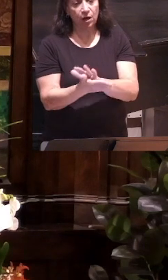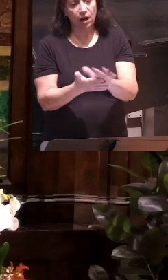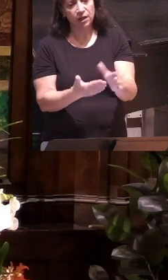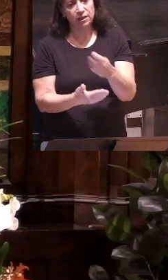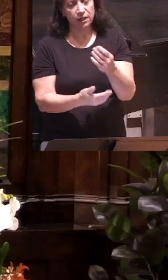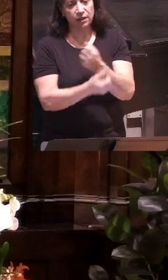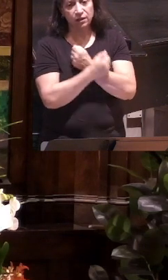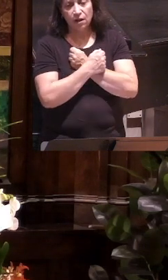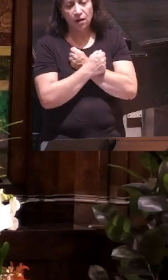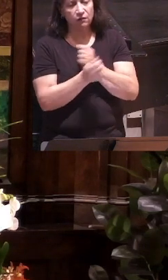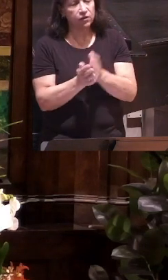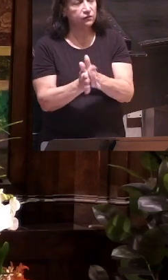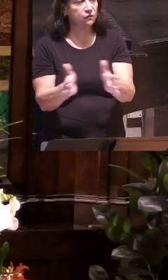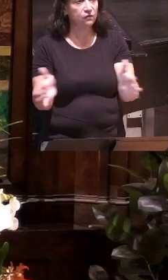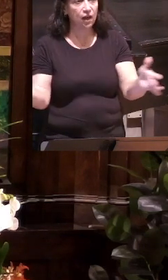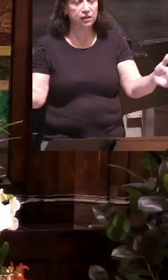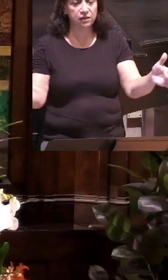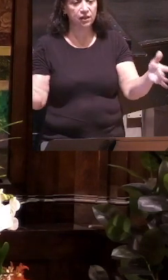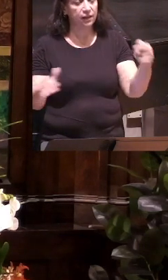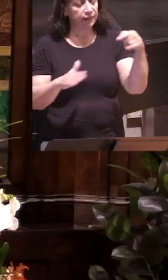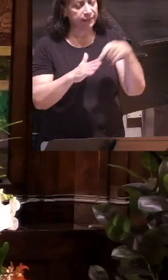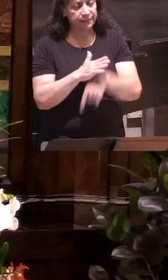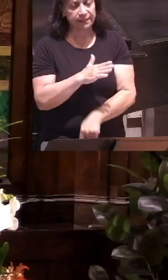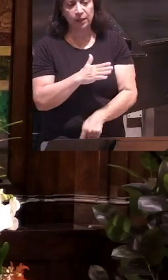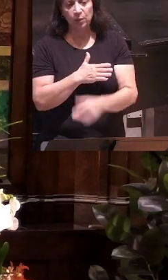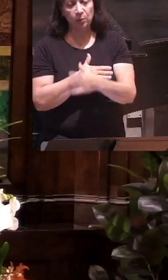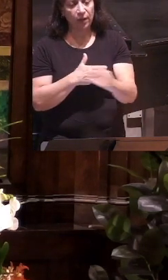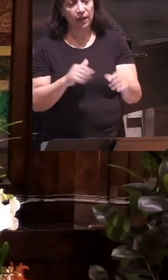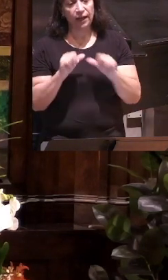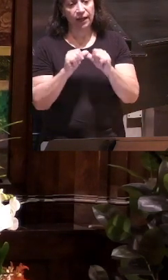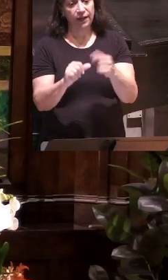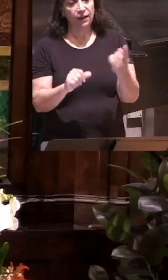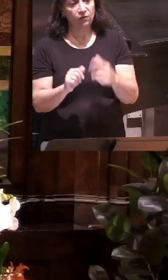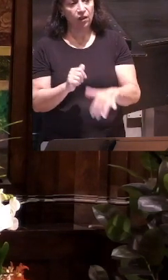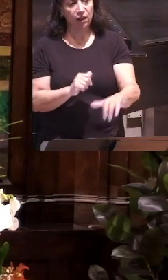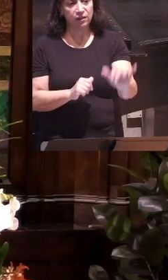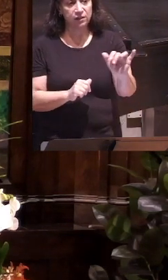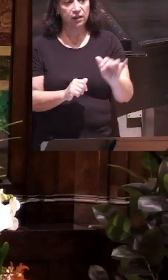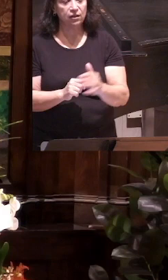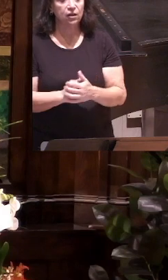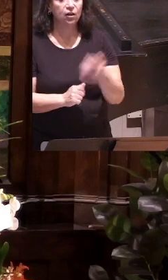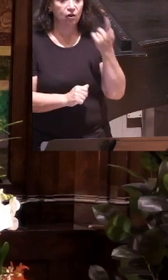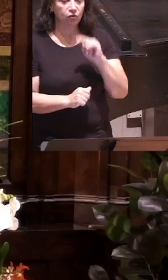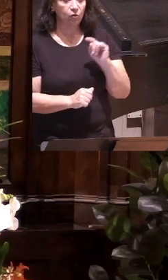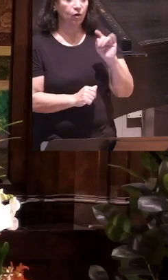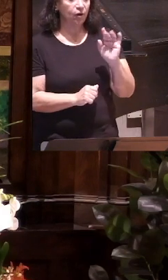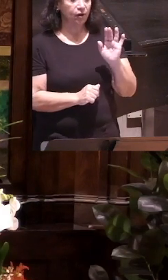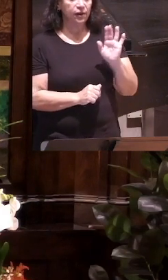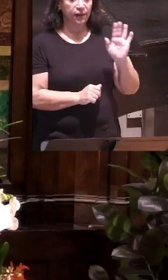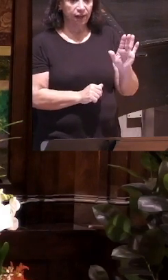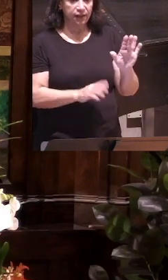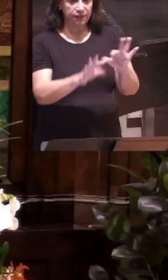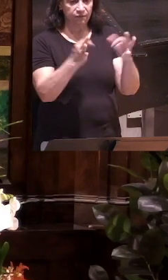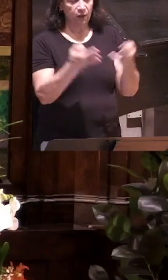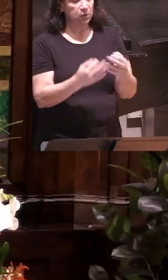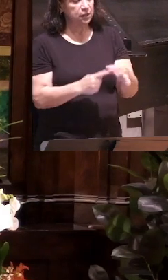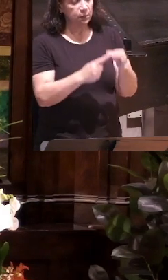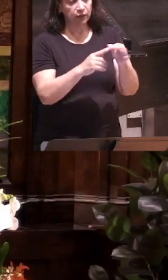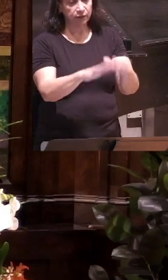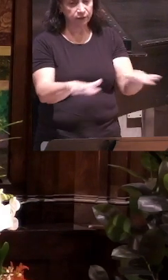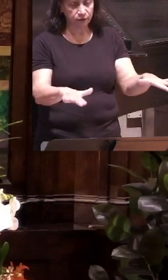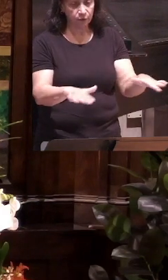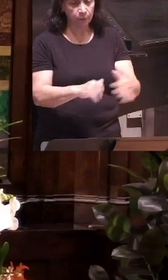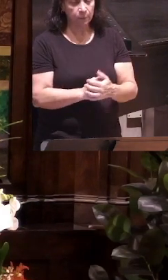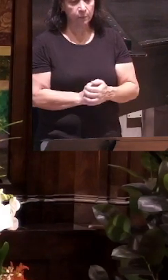and love is vast, deep, and everlasting to his family, especially his children.